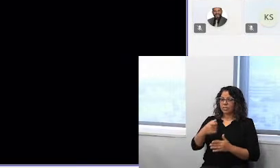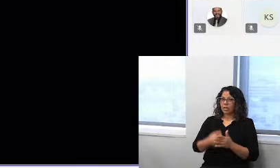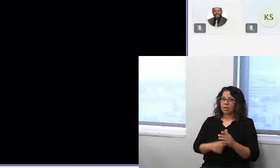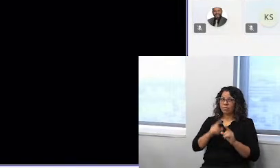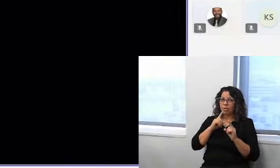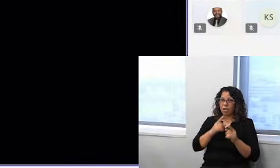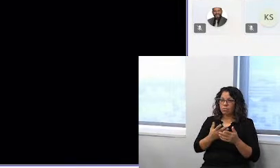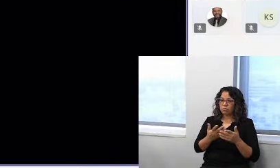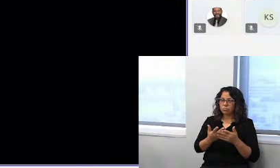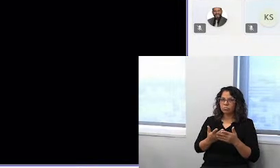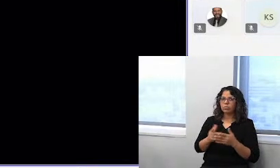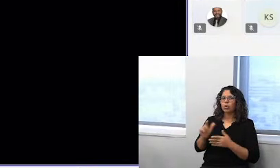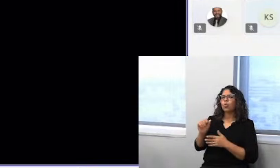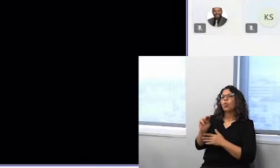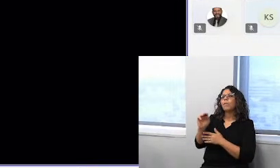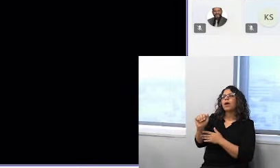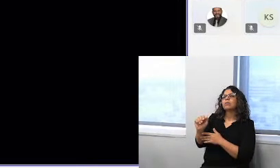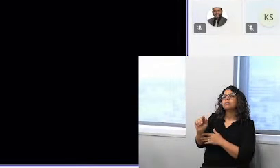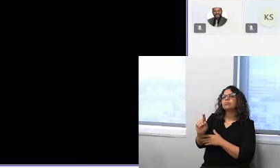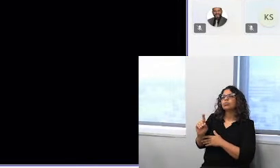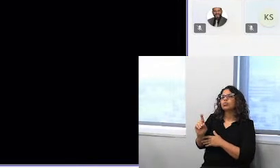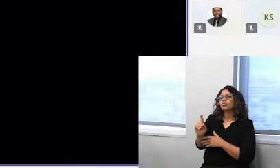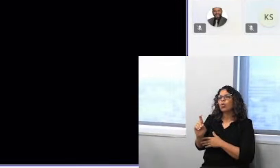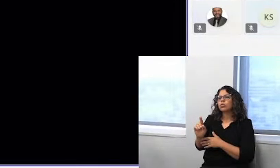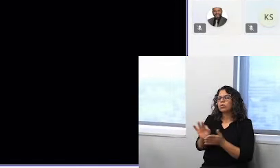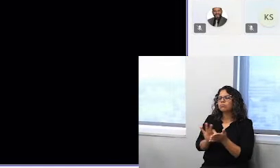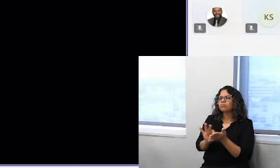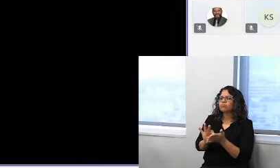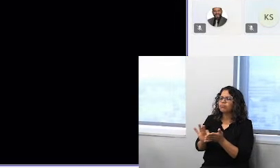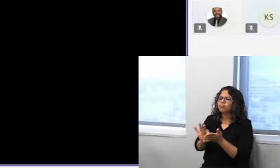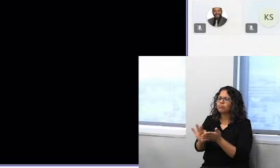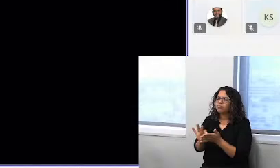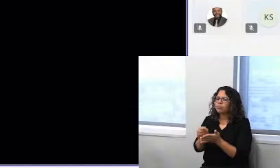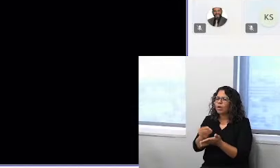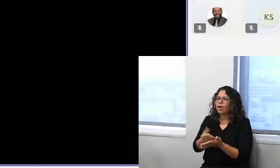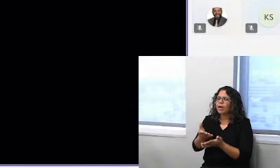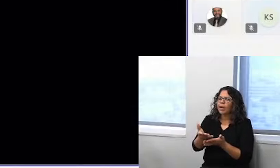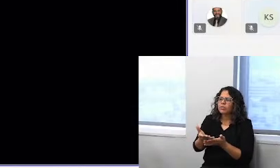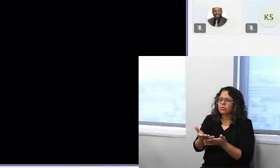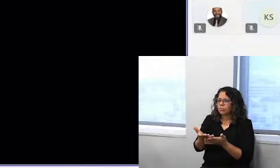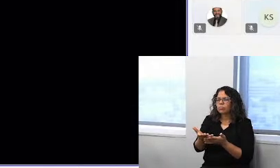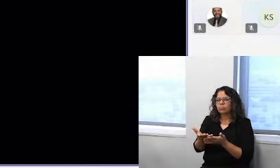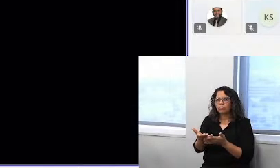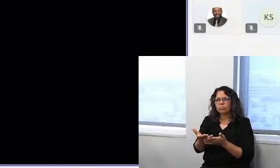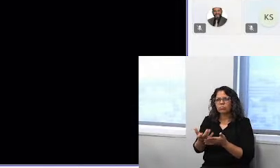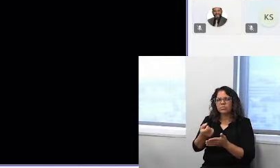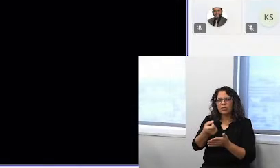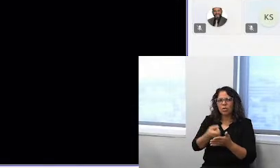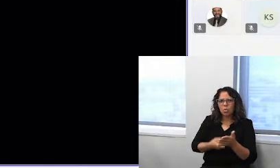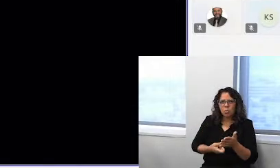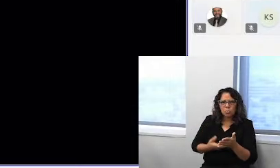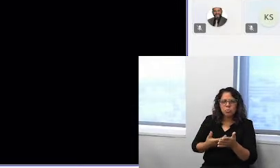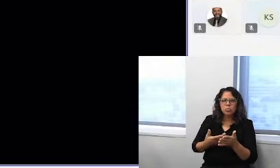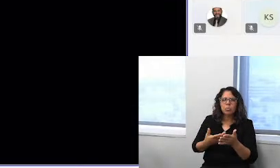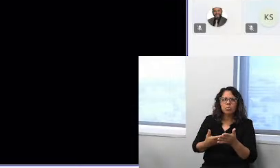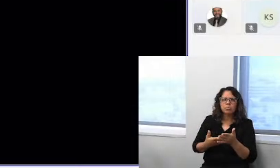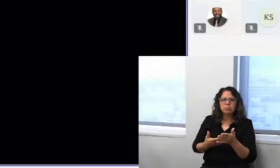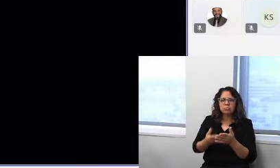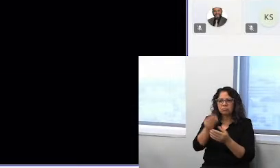supplementary interconnection studies costs associated with distributed renewable generators under 25